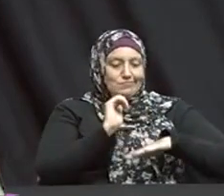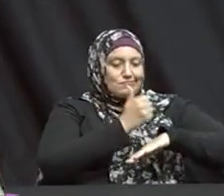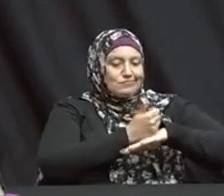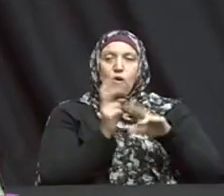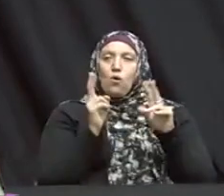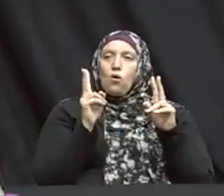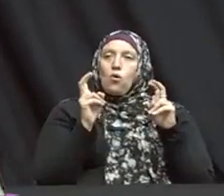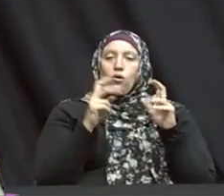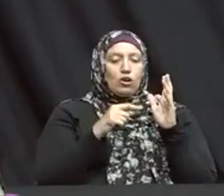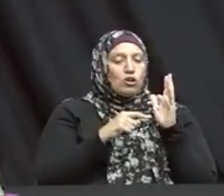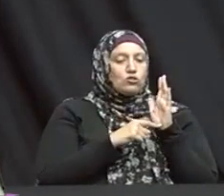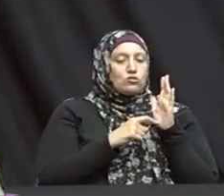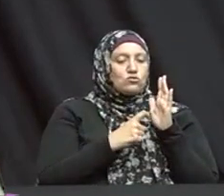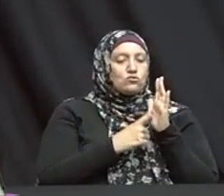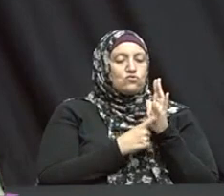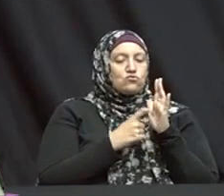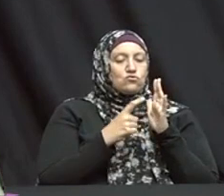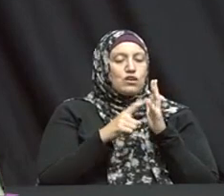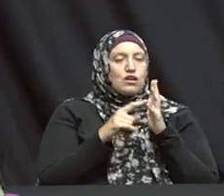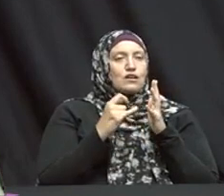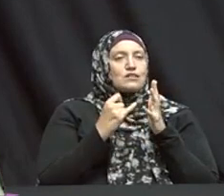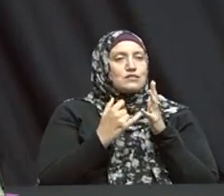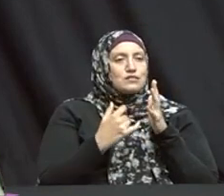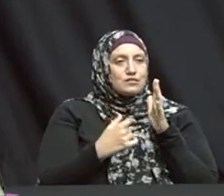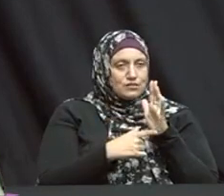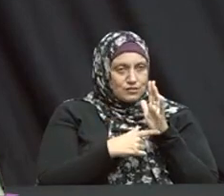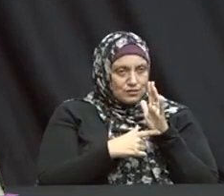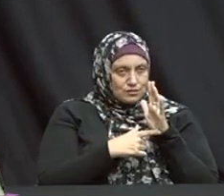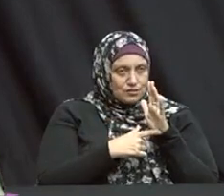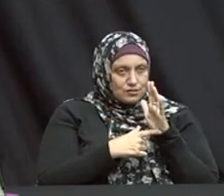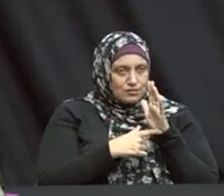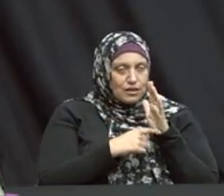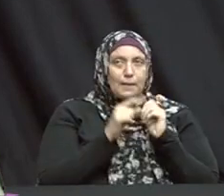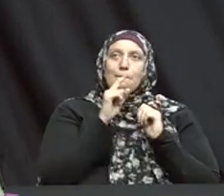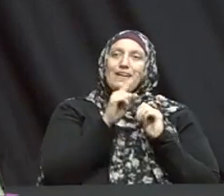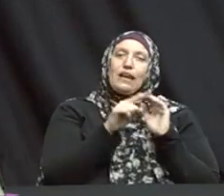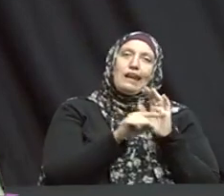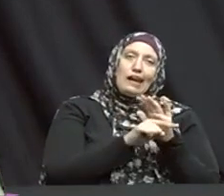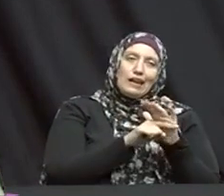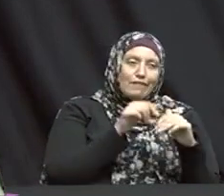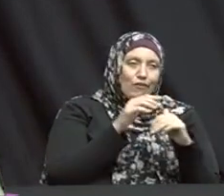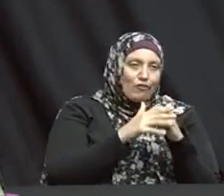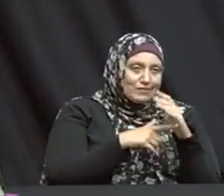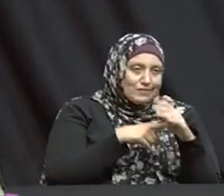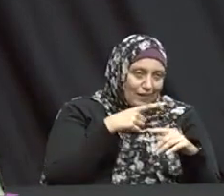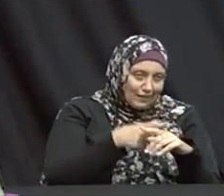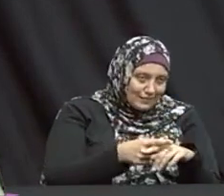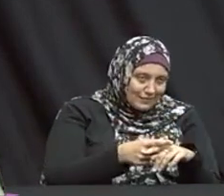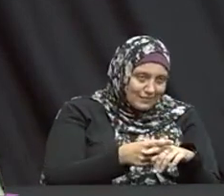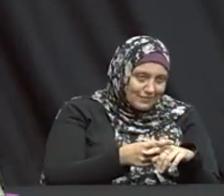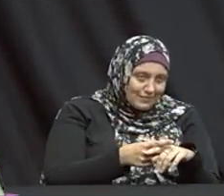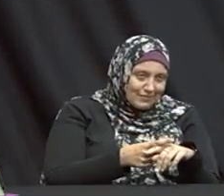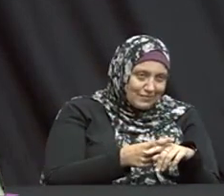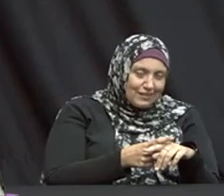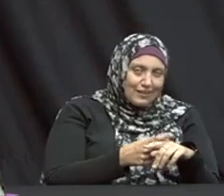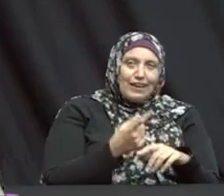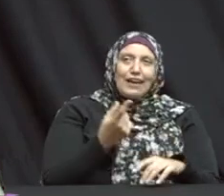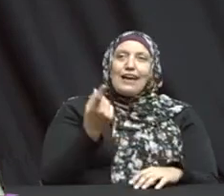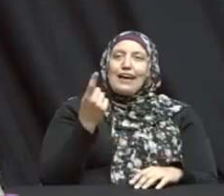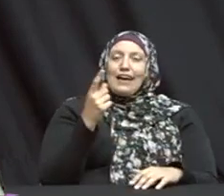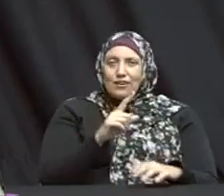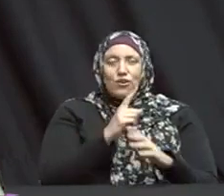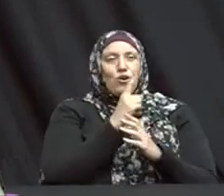trusts. However, they have their tax downsides, and they are only useful where